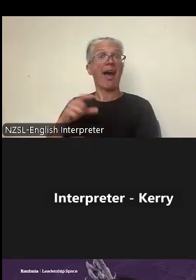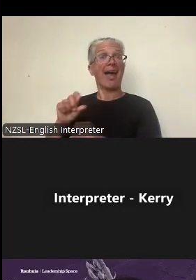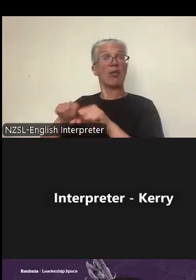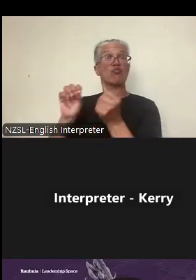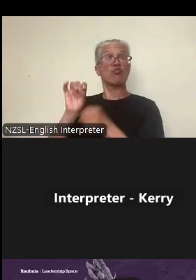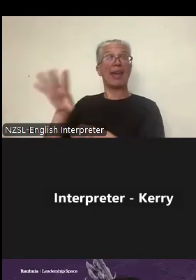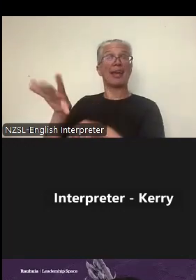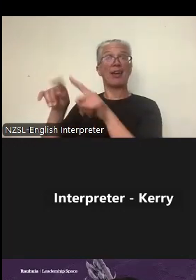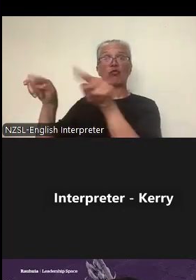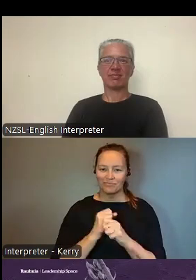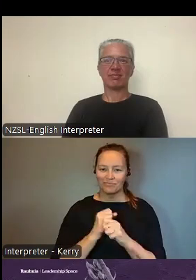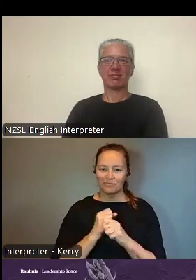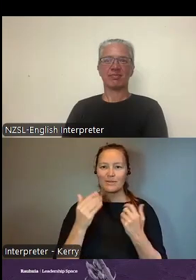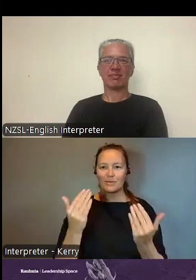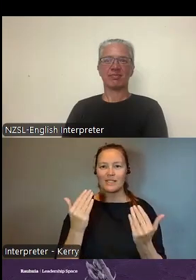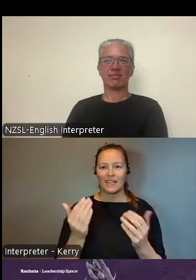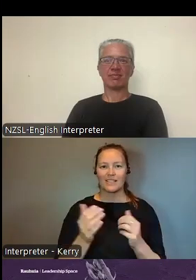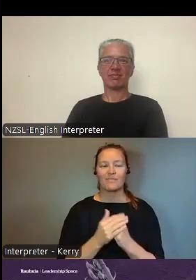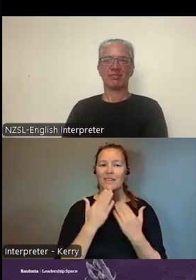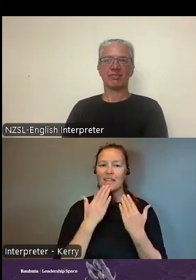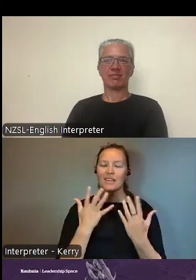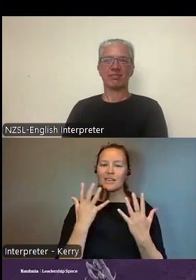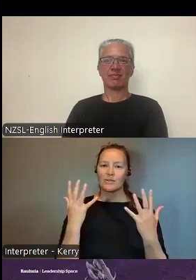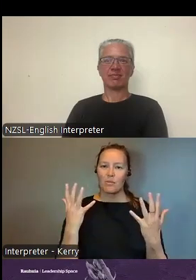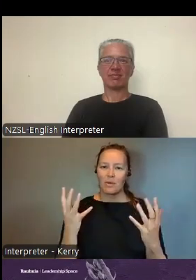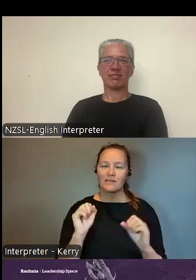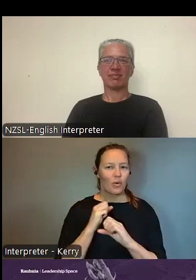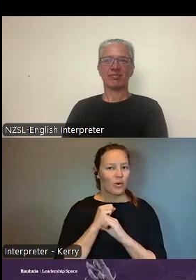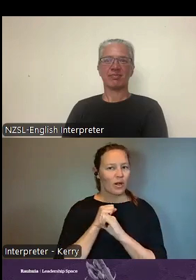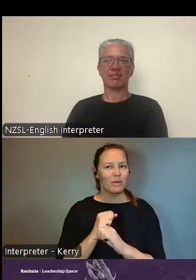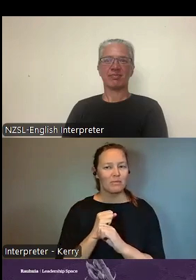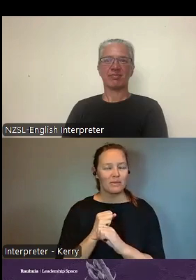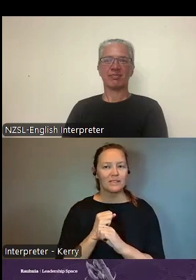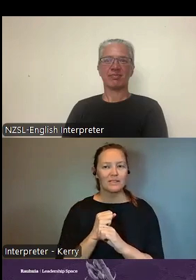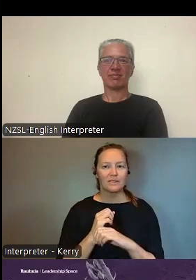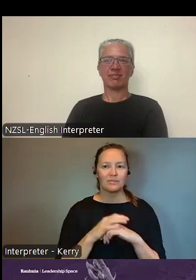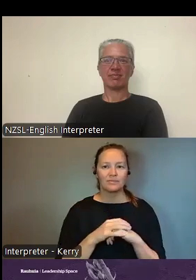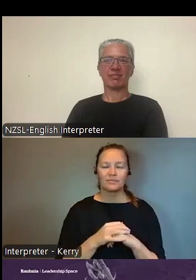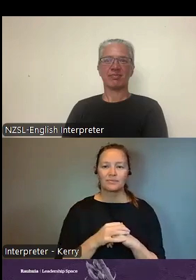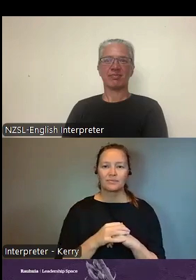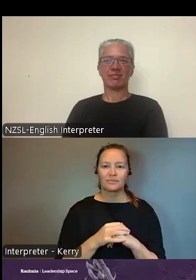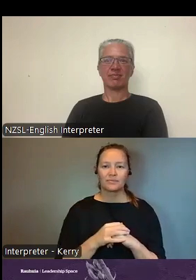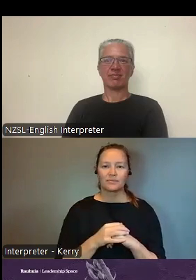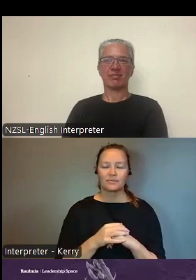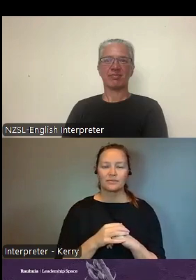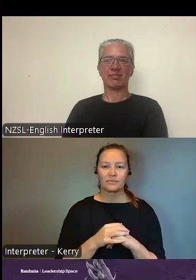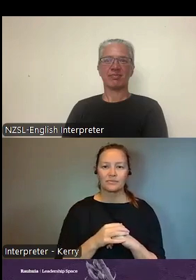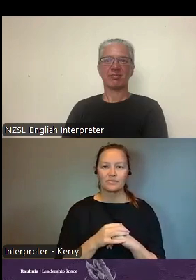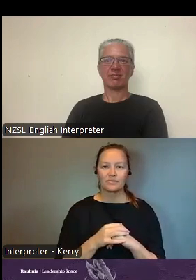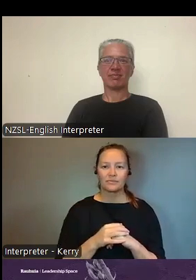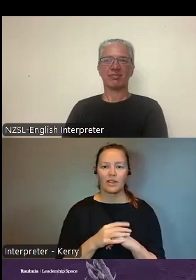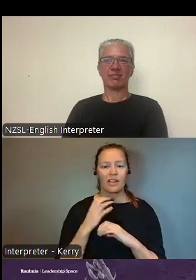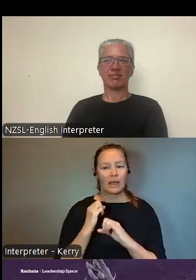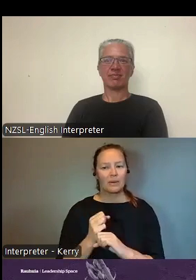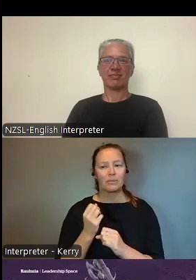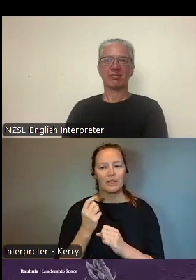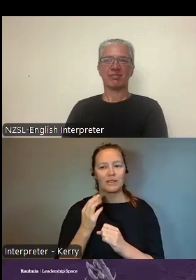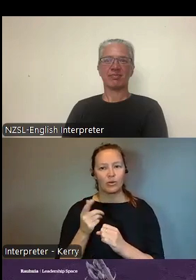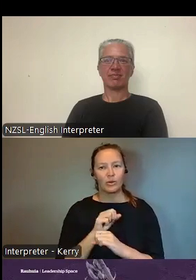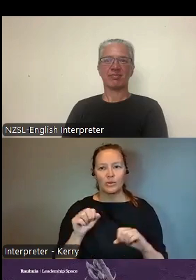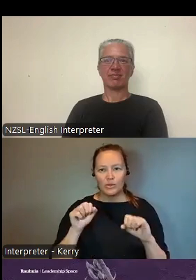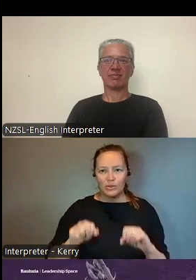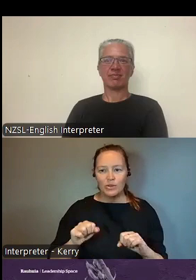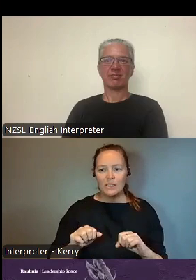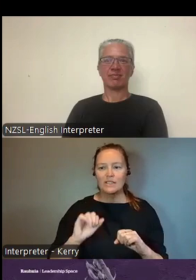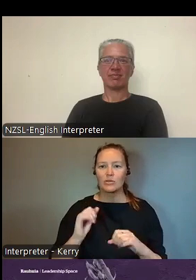great conversations. Thank you so much for the commitment that you've shown to your students, to your